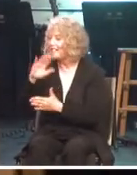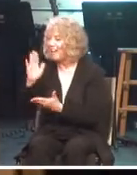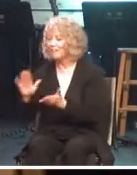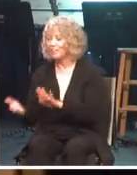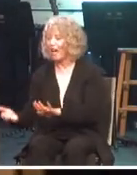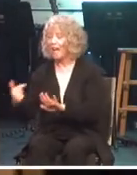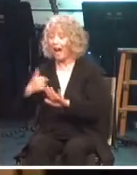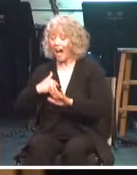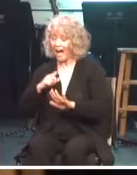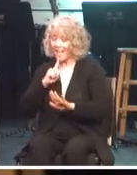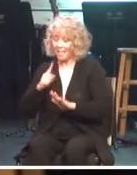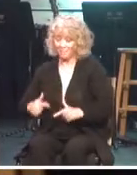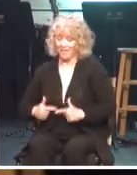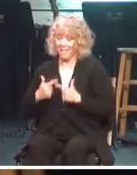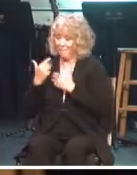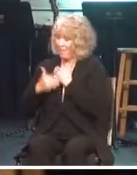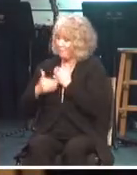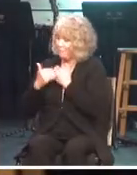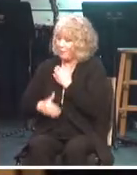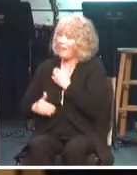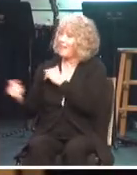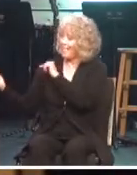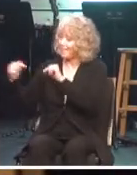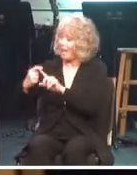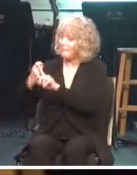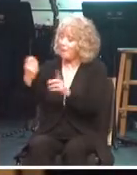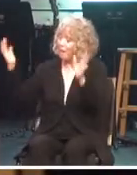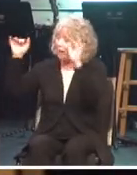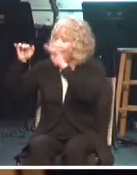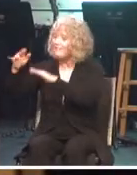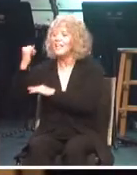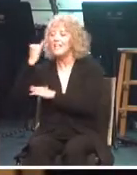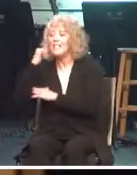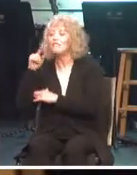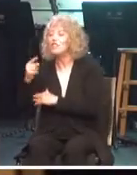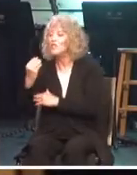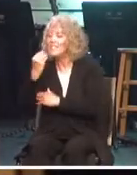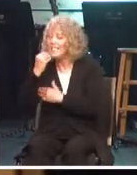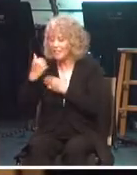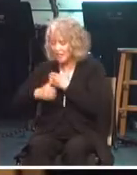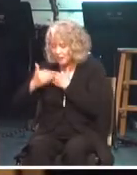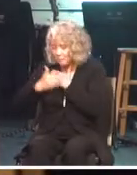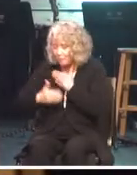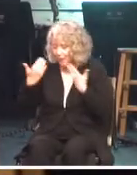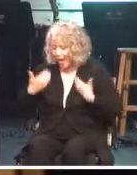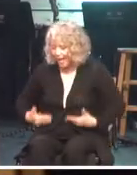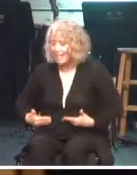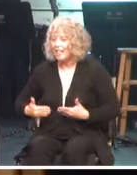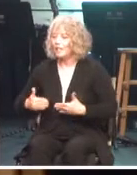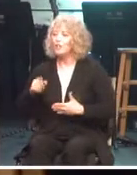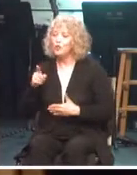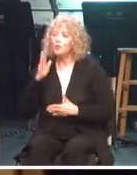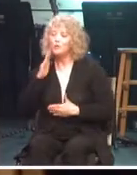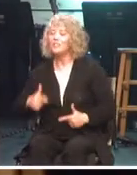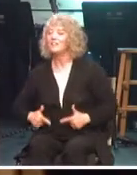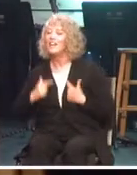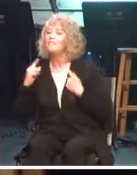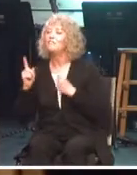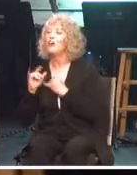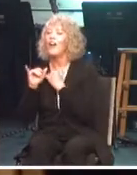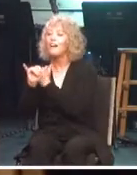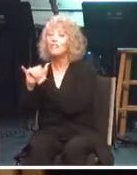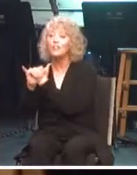I am the living bread that came down out of heaven. If anyone eats of this bread, he will live forever.